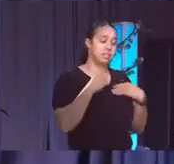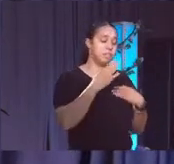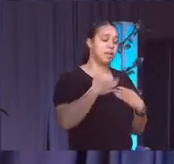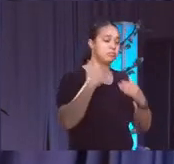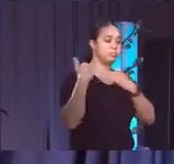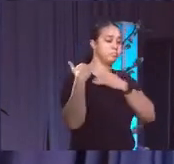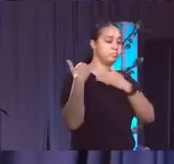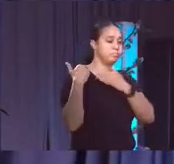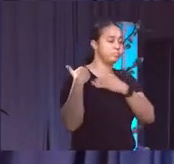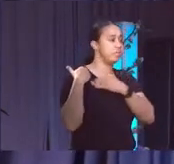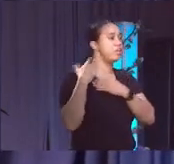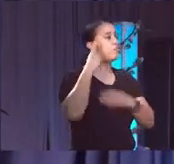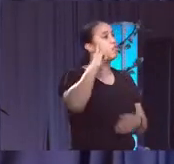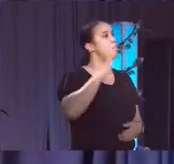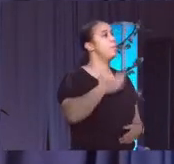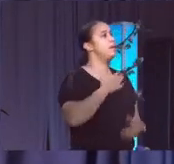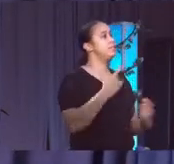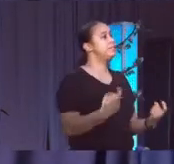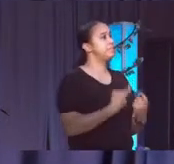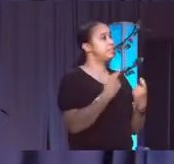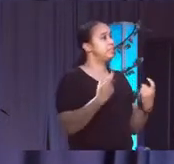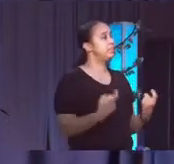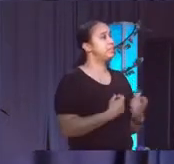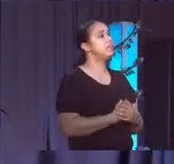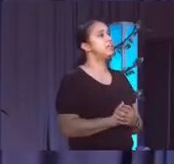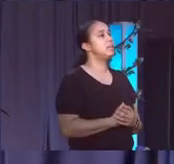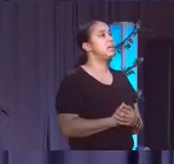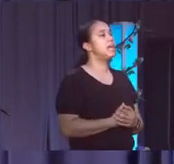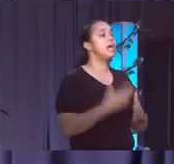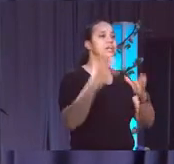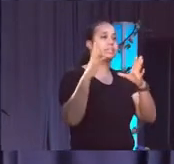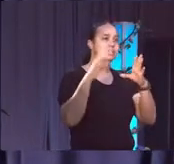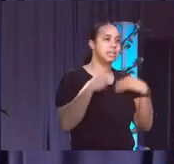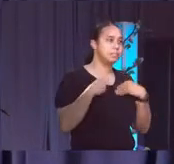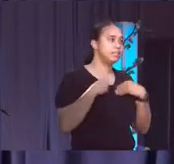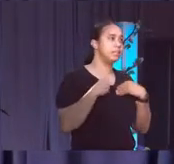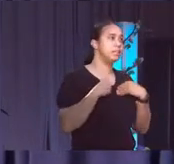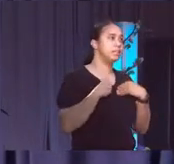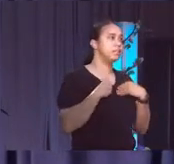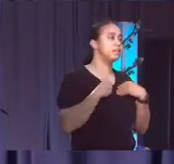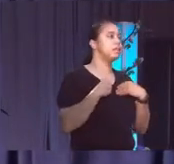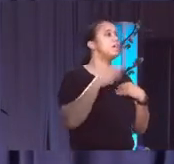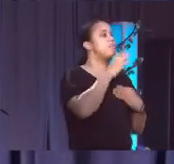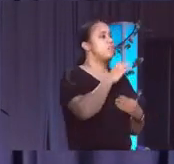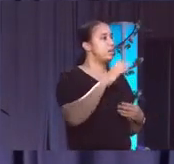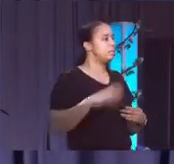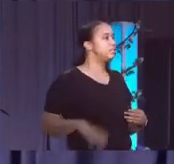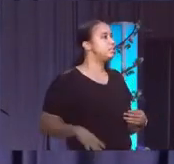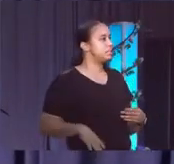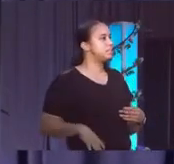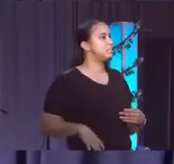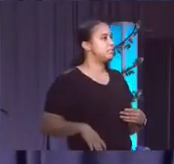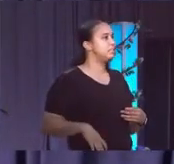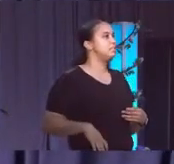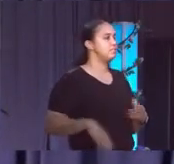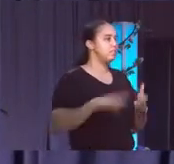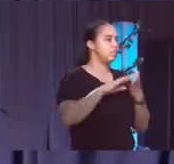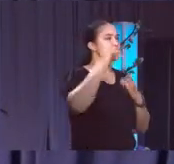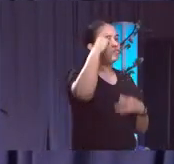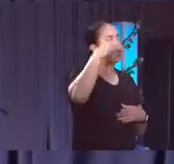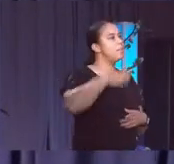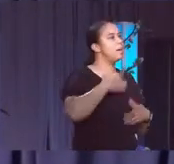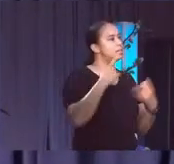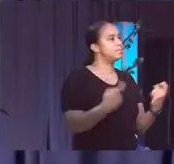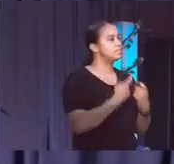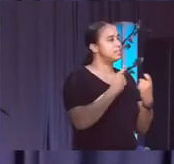responsibility for my sin. I've accepted Christ's payment for my sins. And